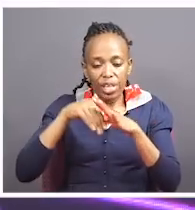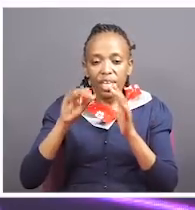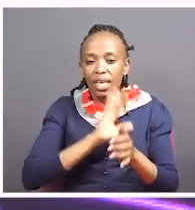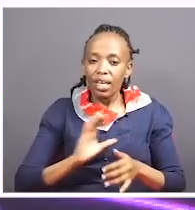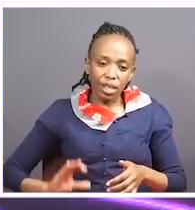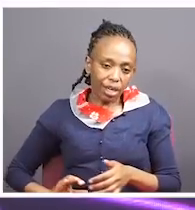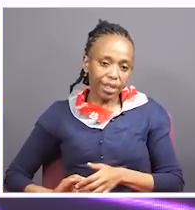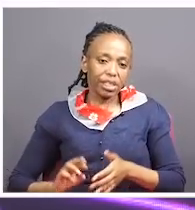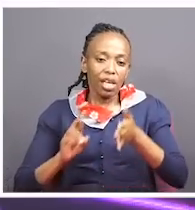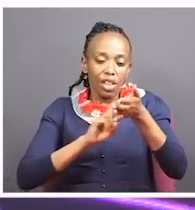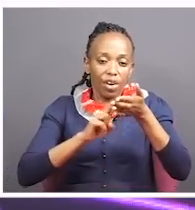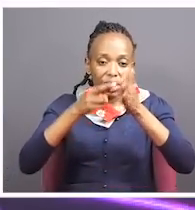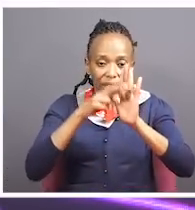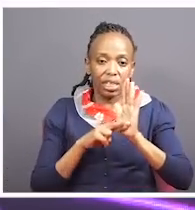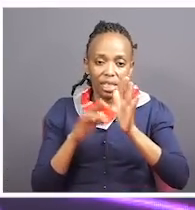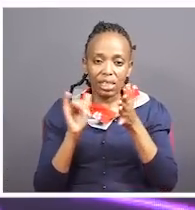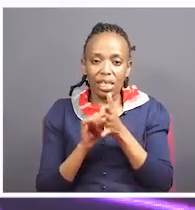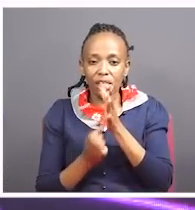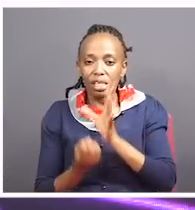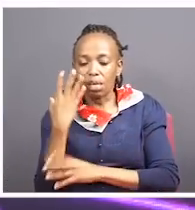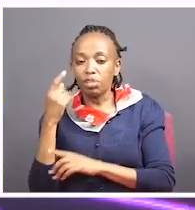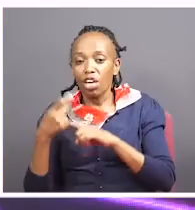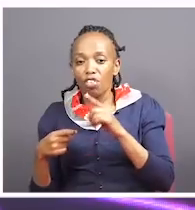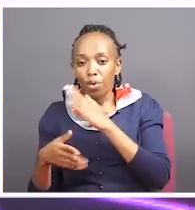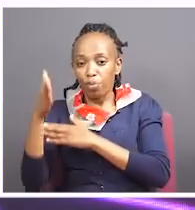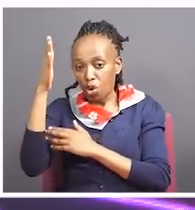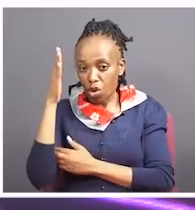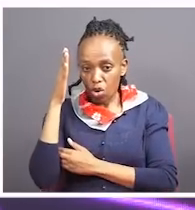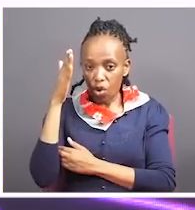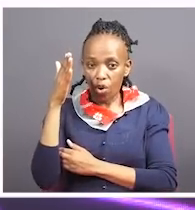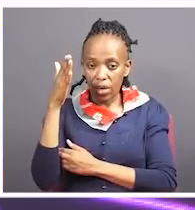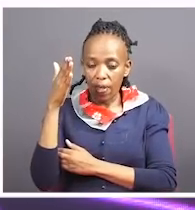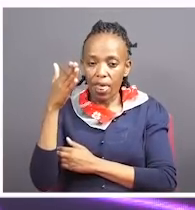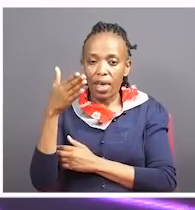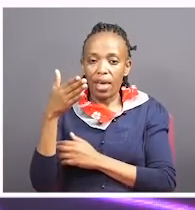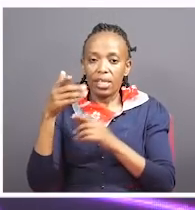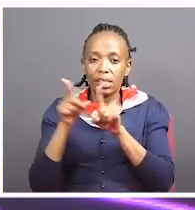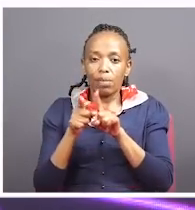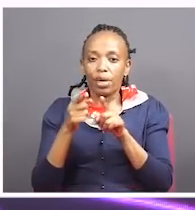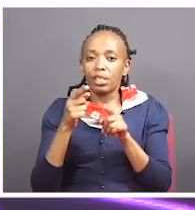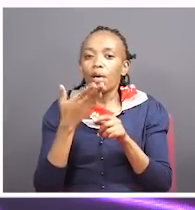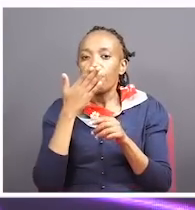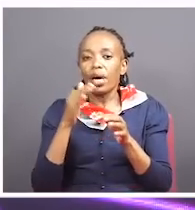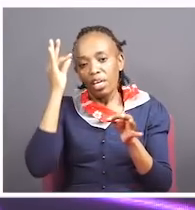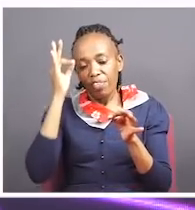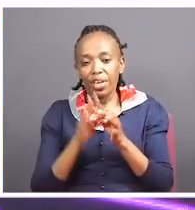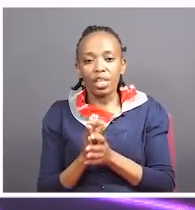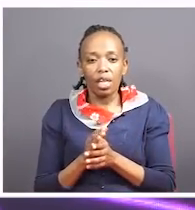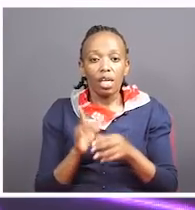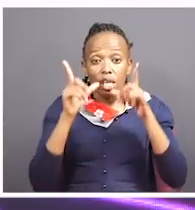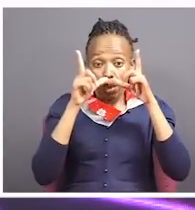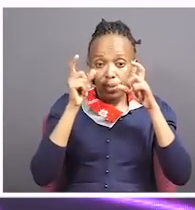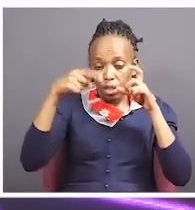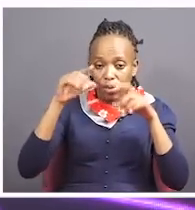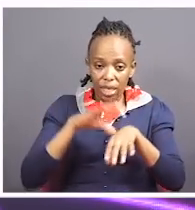in Christ, the righteousness that comes from God and is by faith.